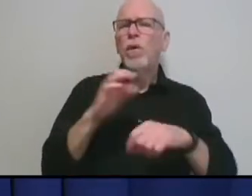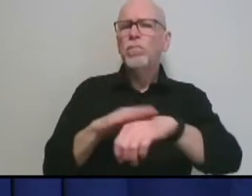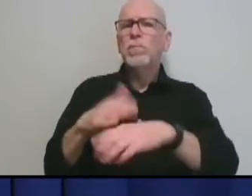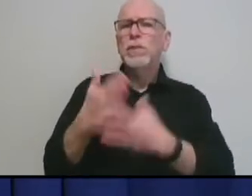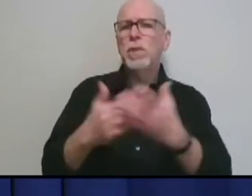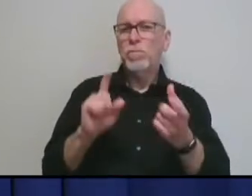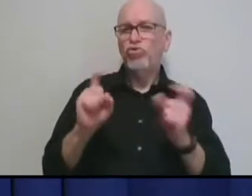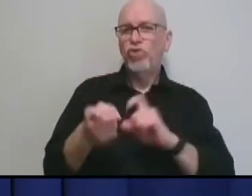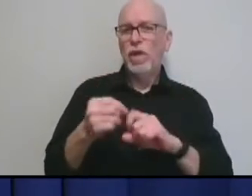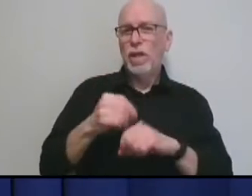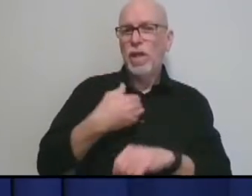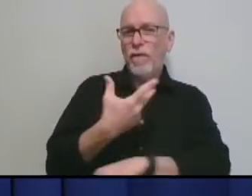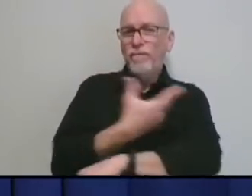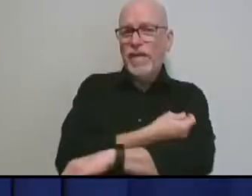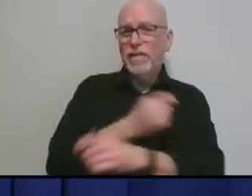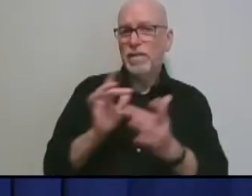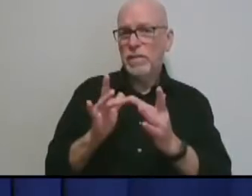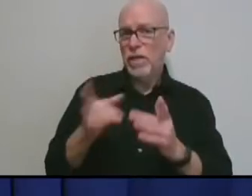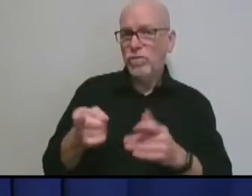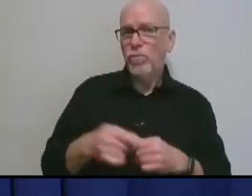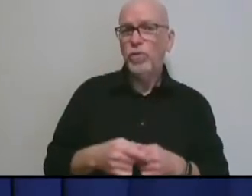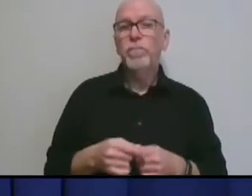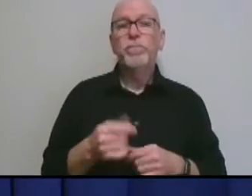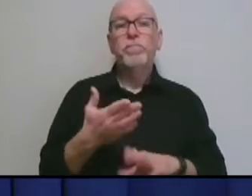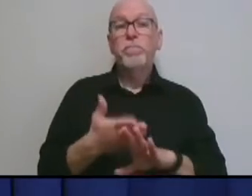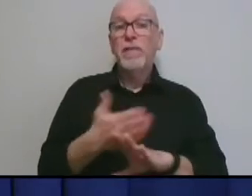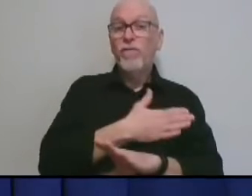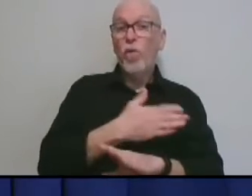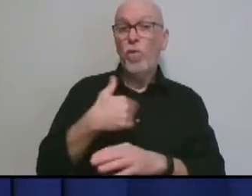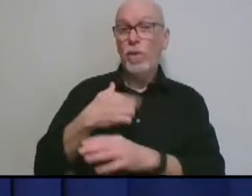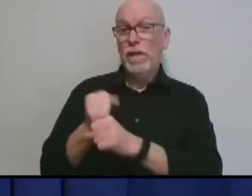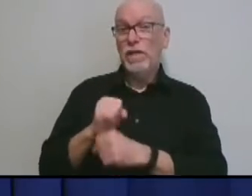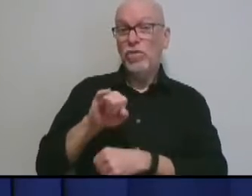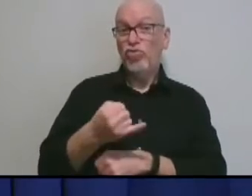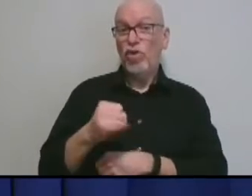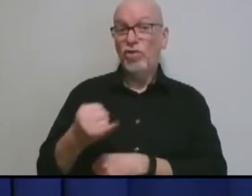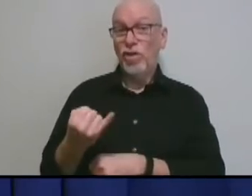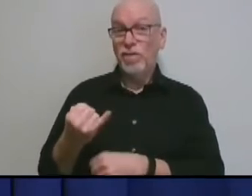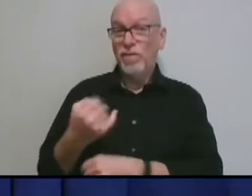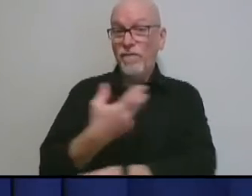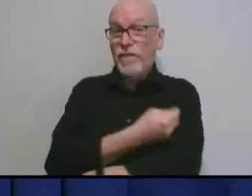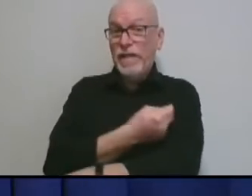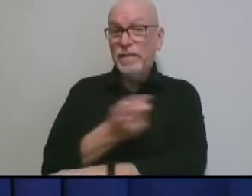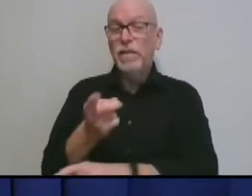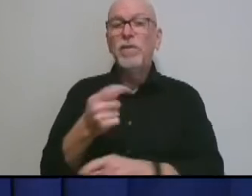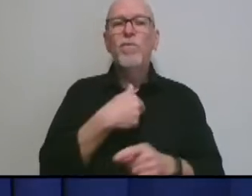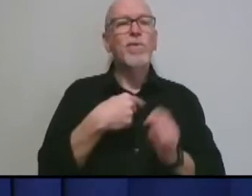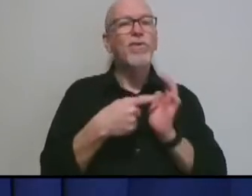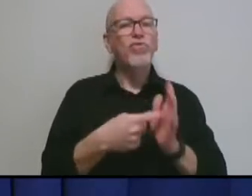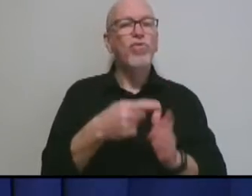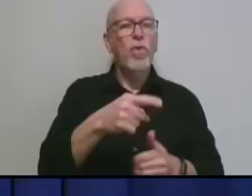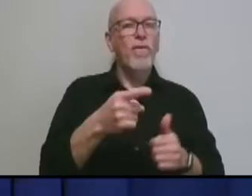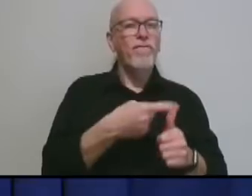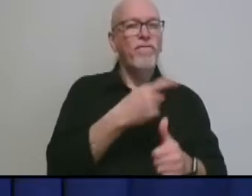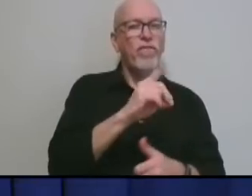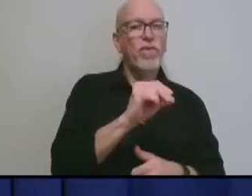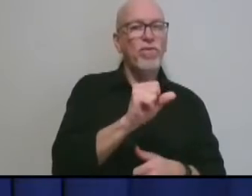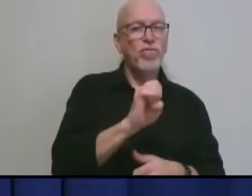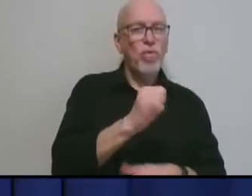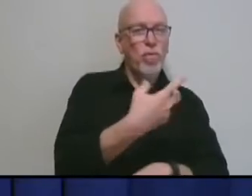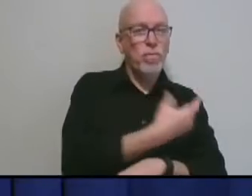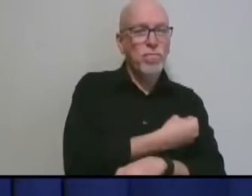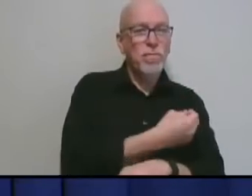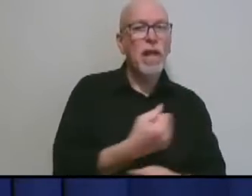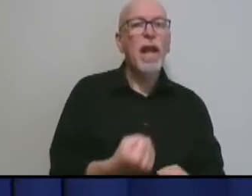making to our vaccine dashboard. Prior to the arrival of Johnson & Johnson vaccine, we were showing you first doses administered and the number